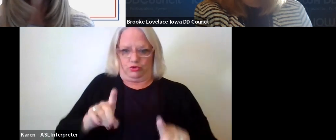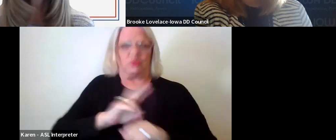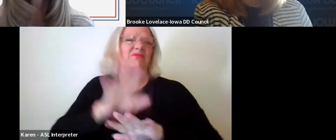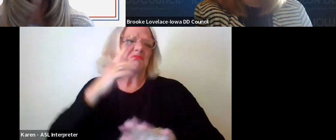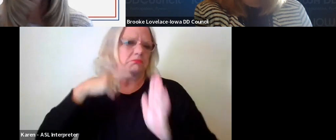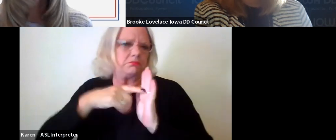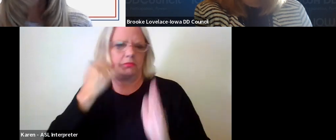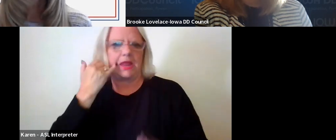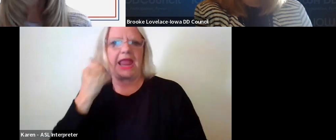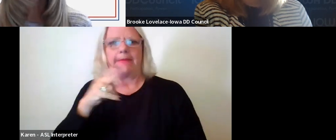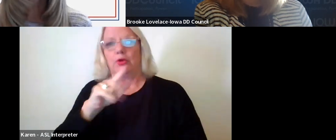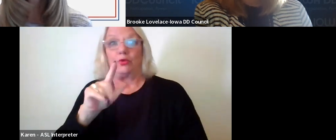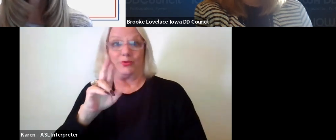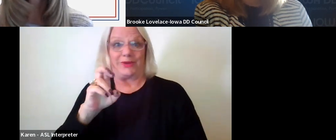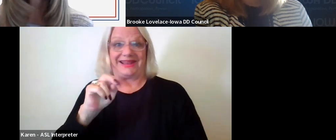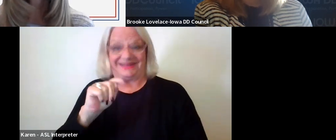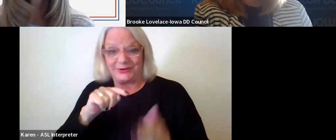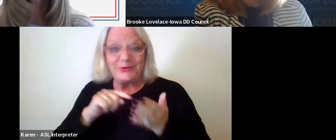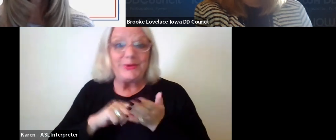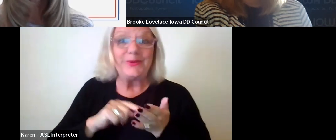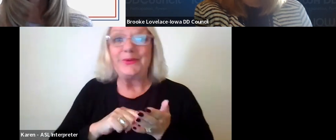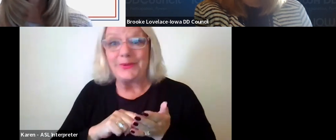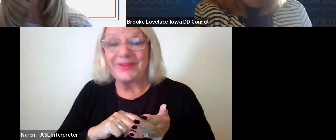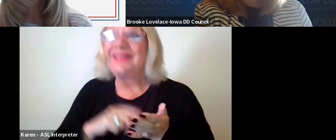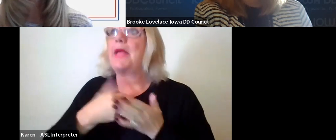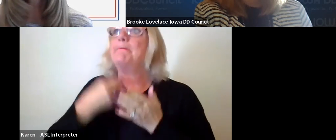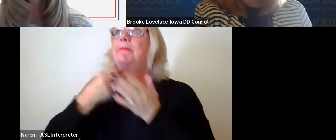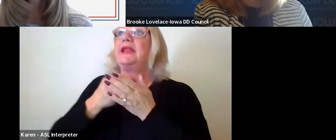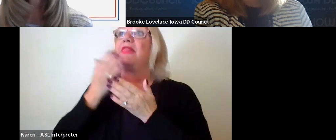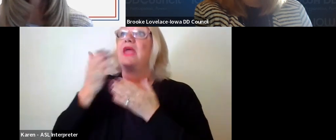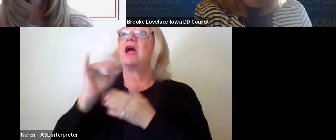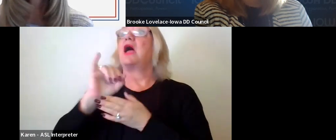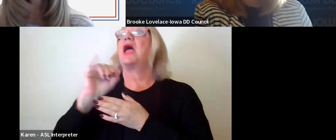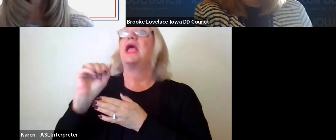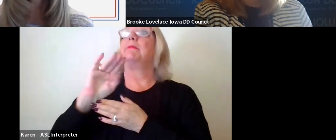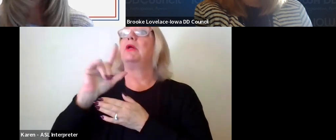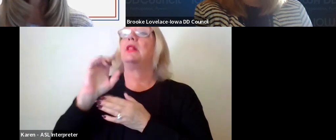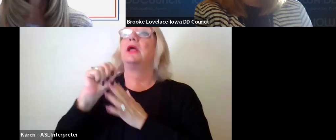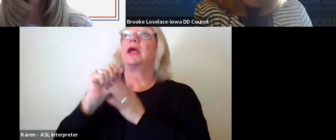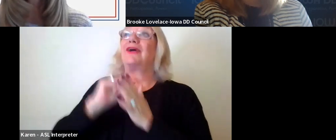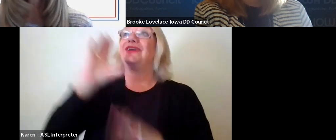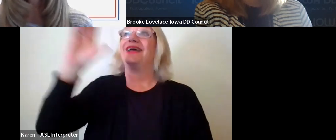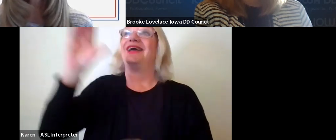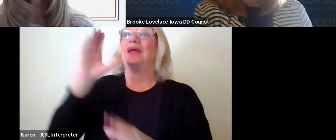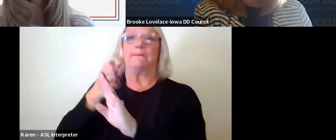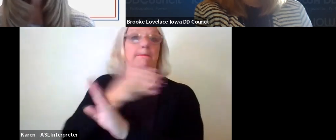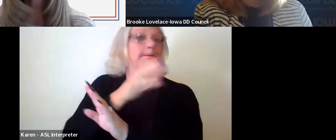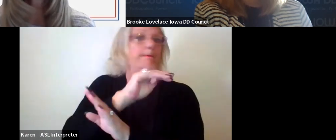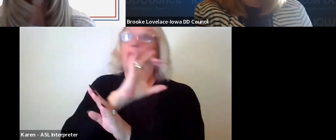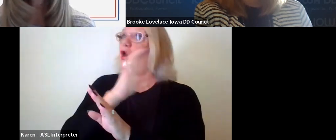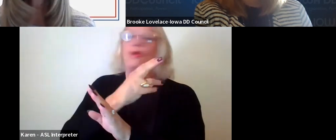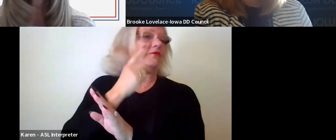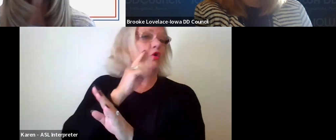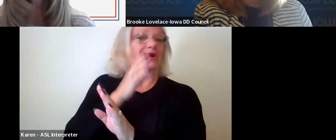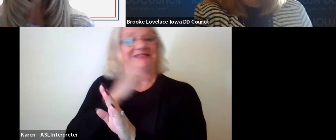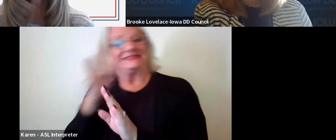payment that is due, you're not going to want to take that money out of your IAble account in March to prepare yourself to pay